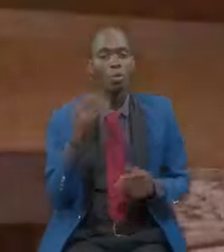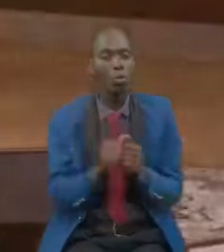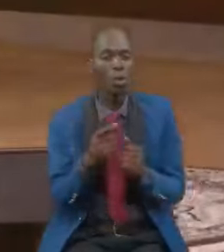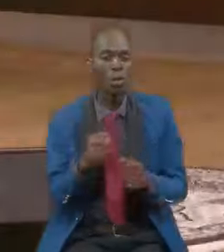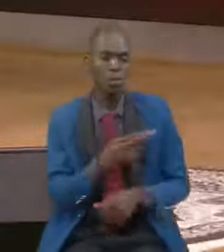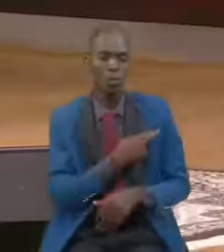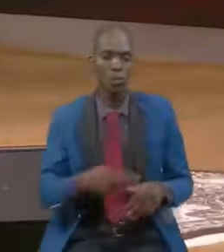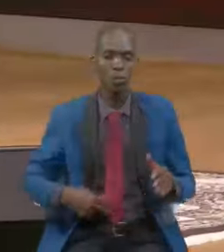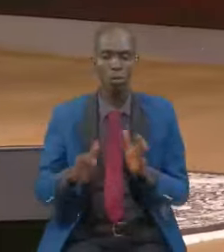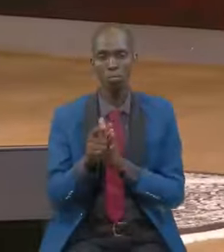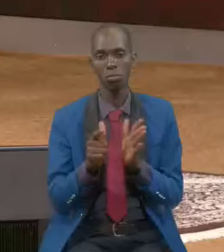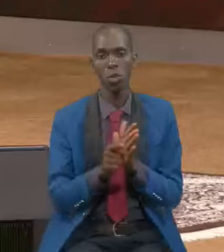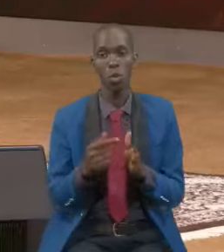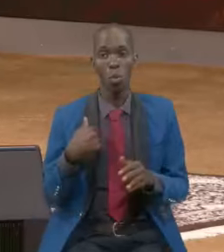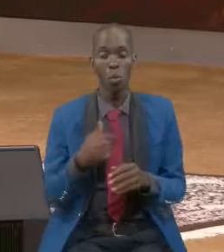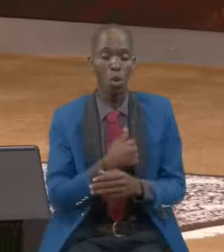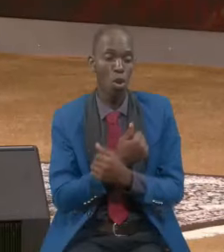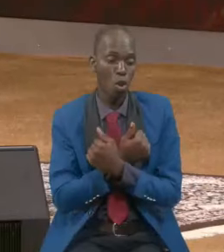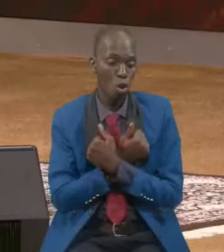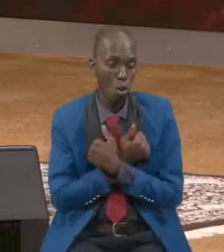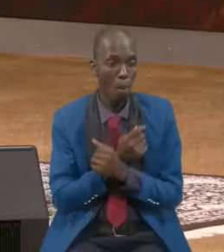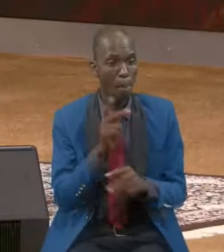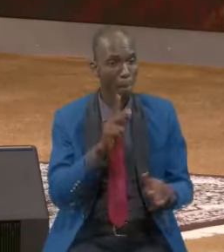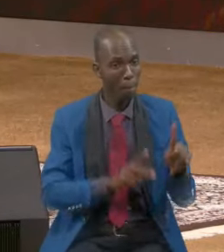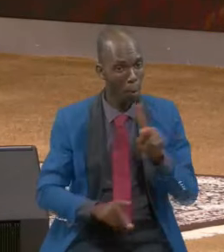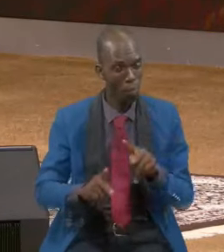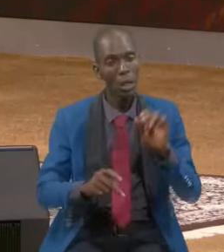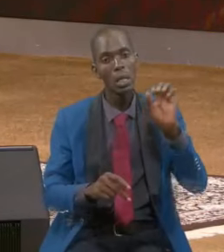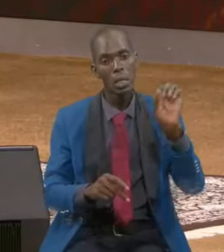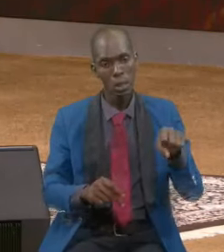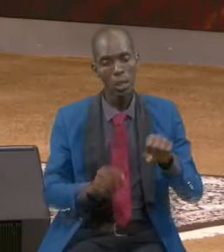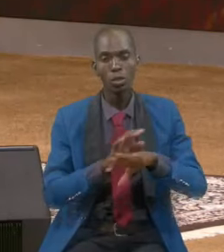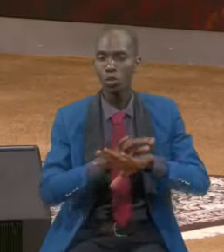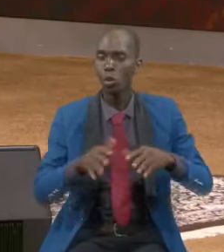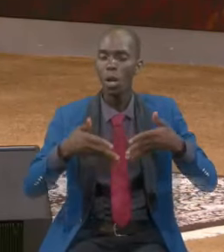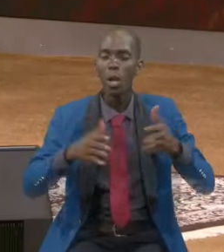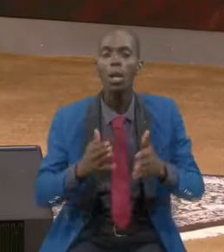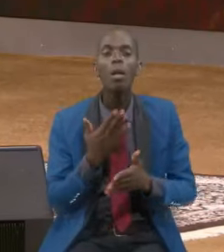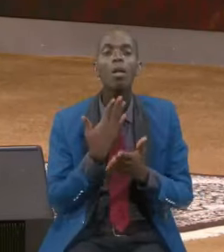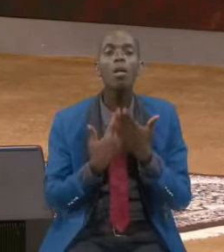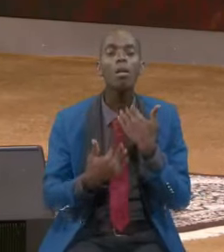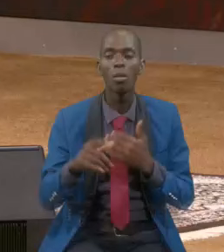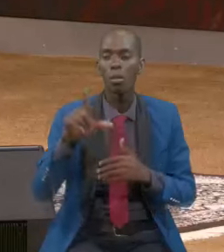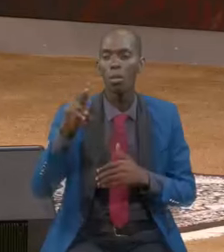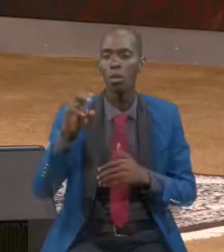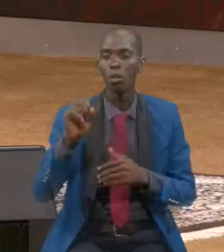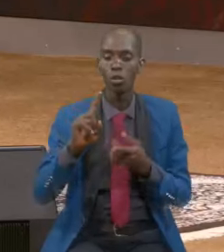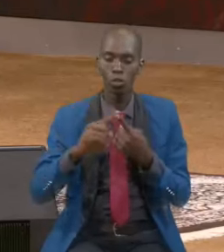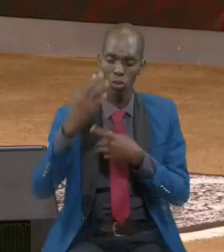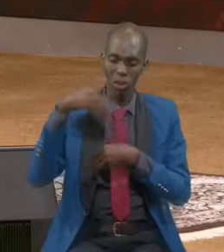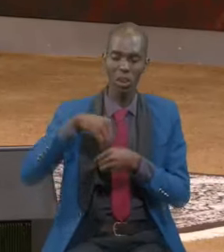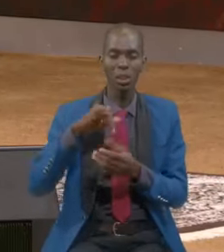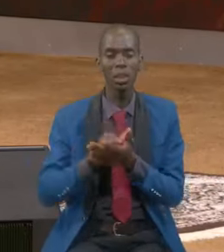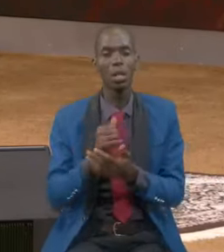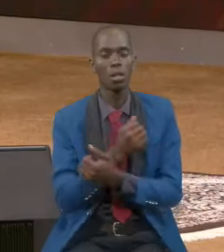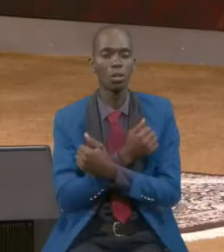people, but we don't allow lust to come into that love. I'm